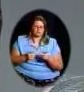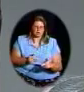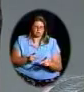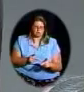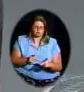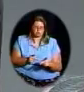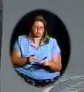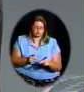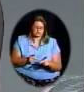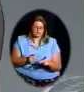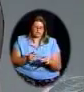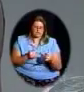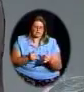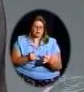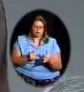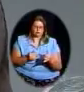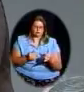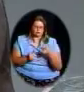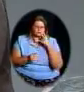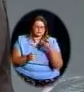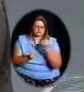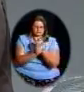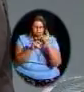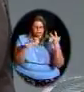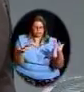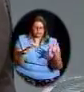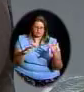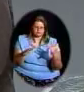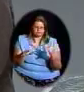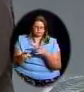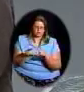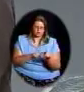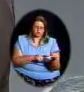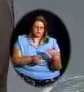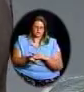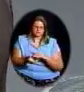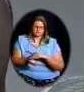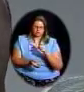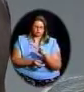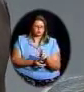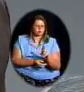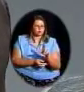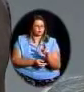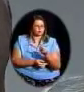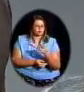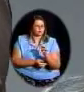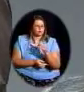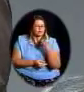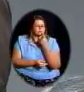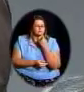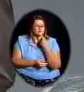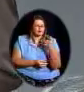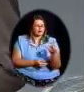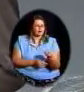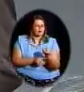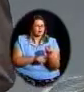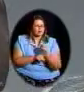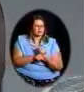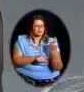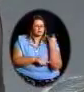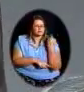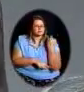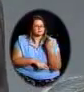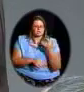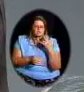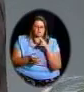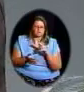as you looked at this kind of big picture, as Dr. Graham talked last month, of looking at those current plans that you looked at, and you look at in the big